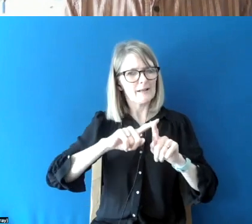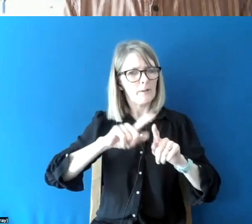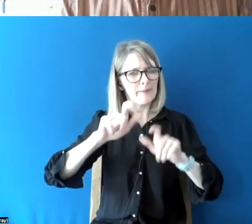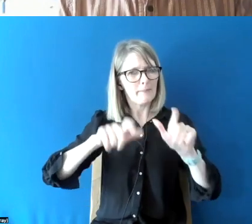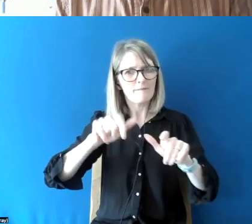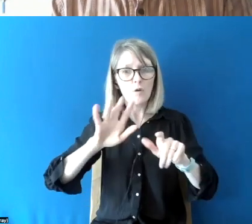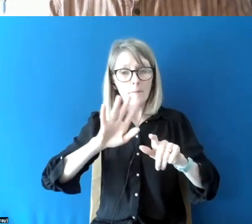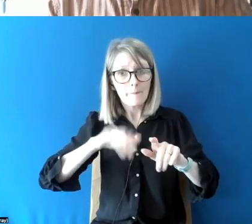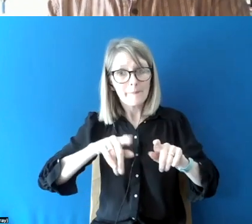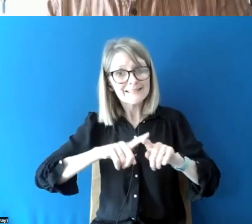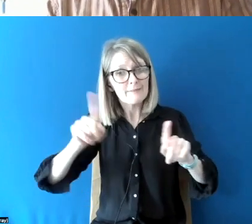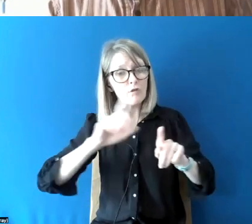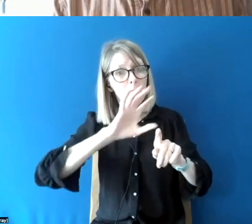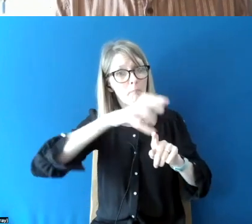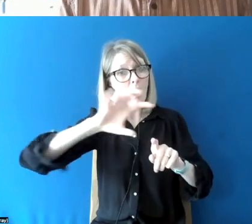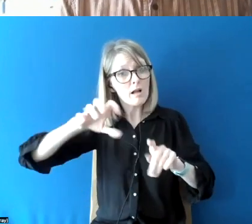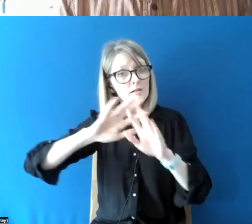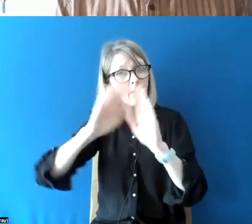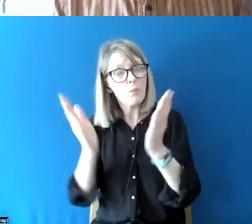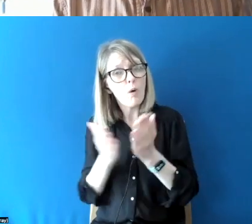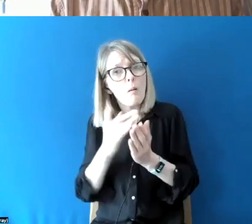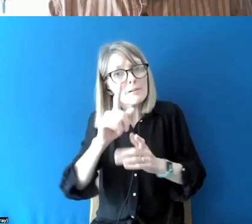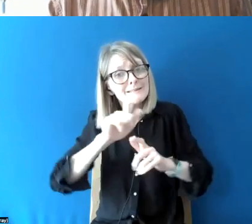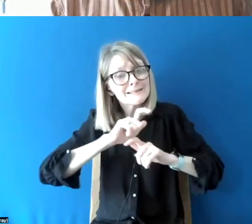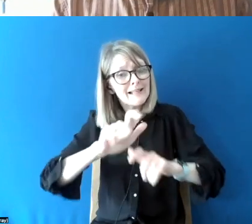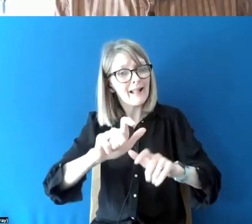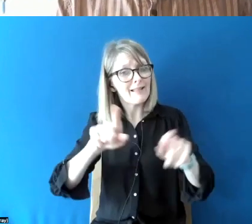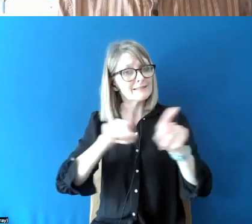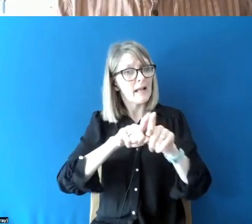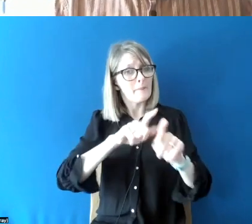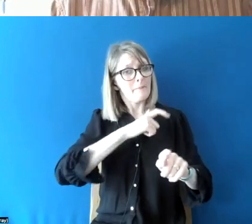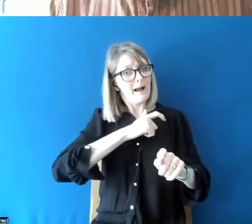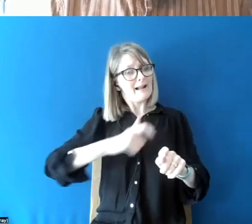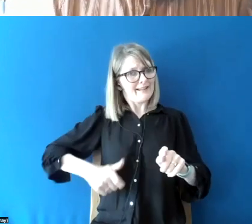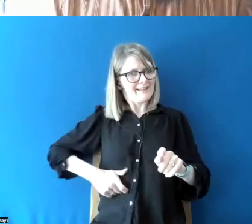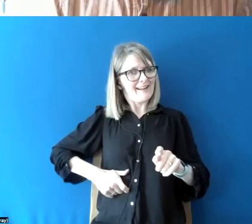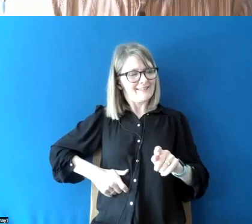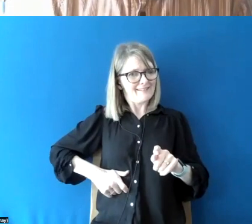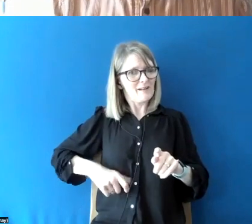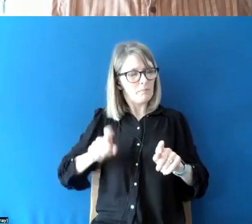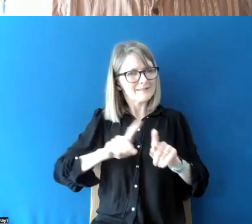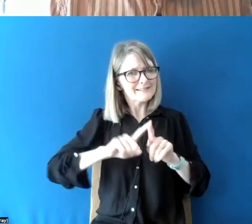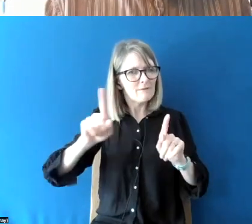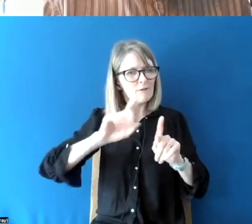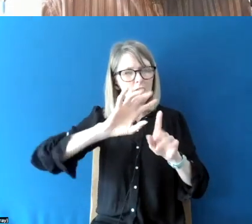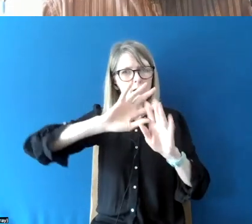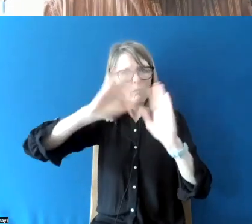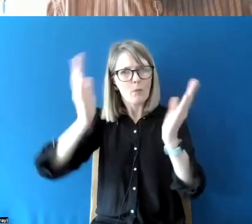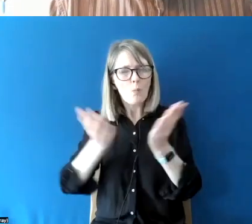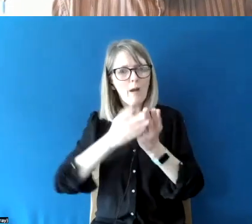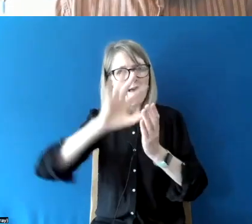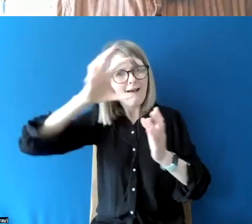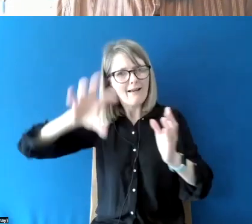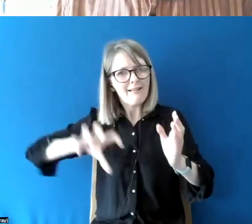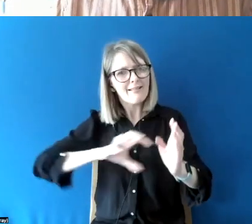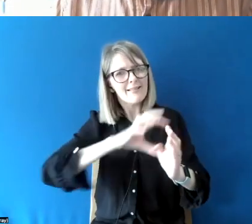Anglican. And that, of course, I had to convince from a personal experience,